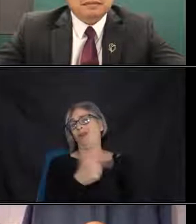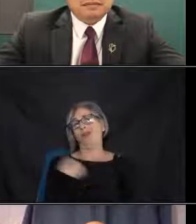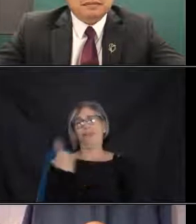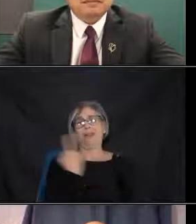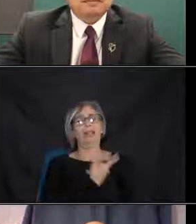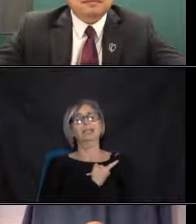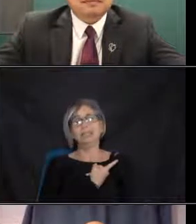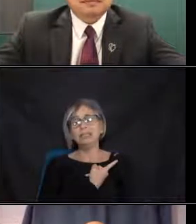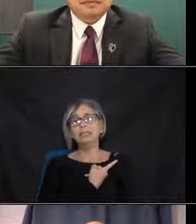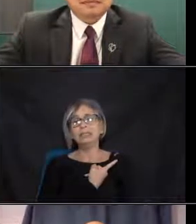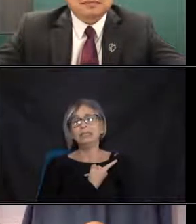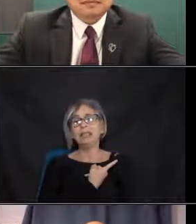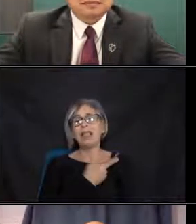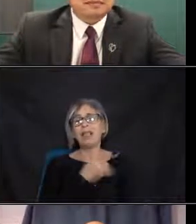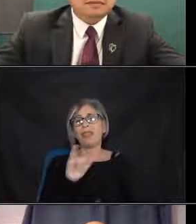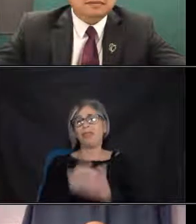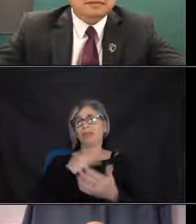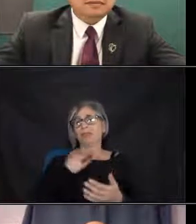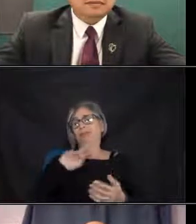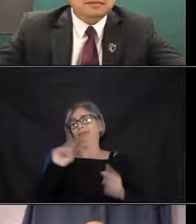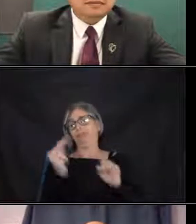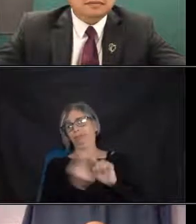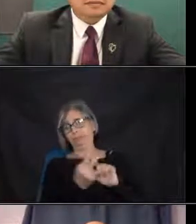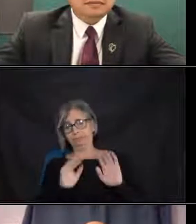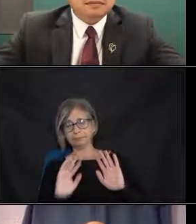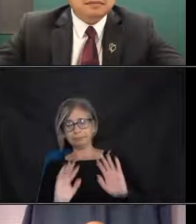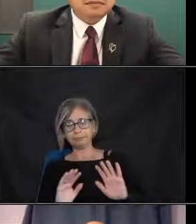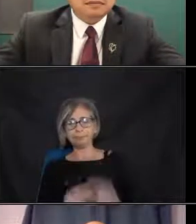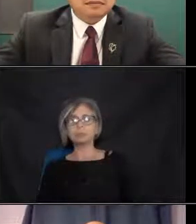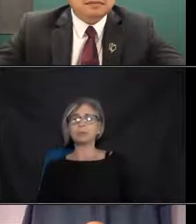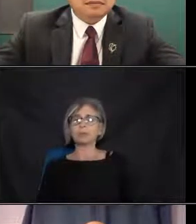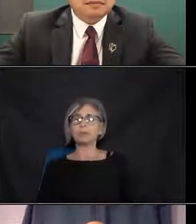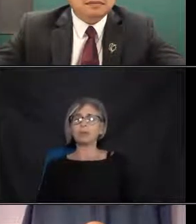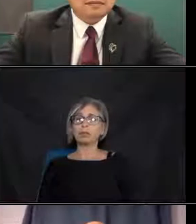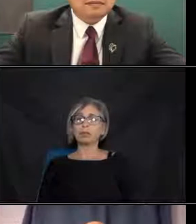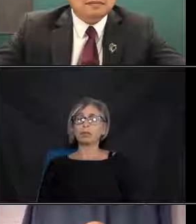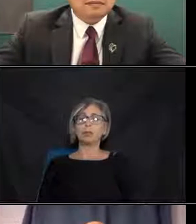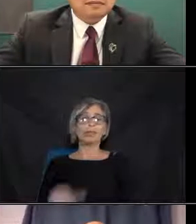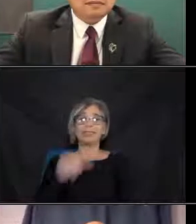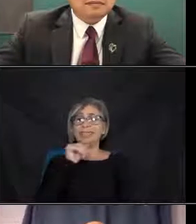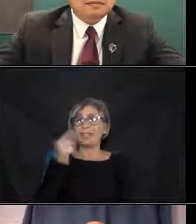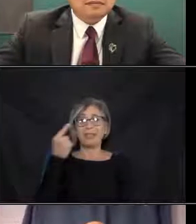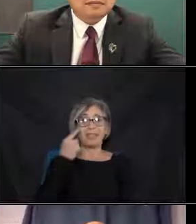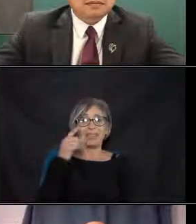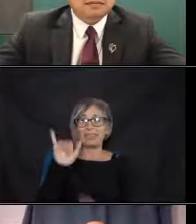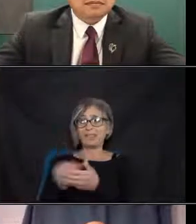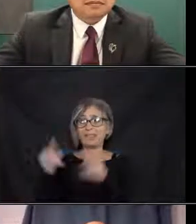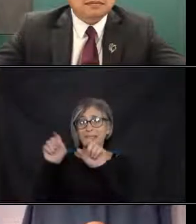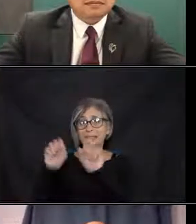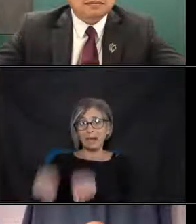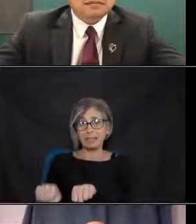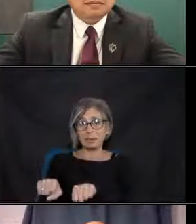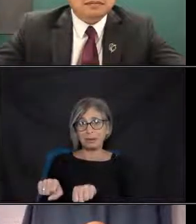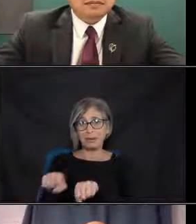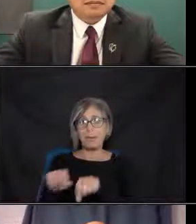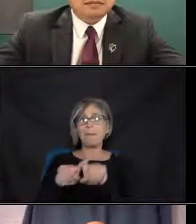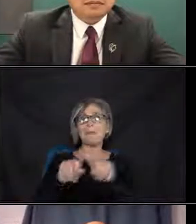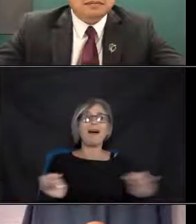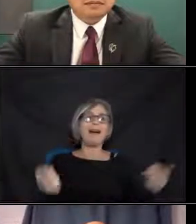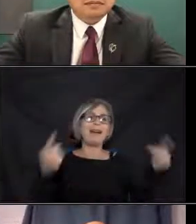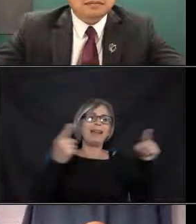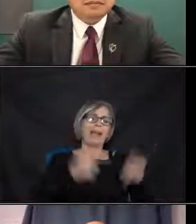And that's kind of where I'm at, is that, you know, we didn't think something was possible and it happened anyway. And so that's kind